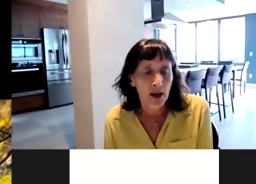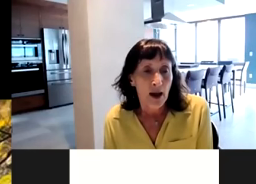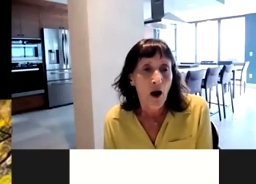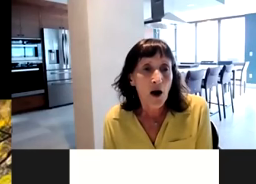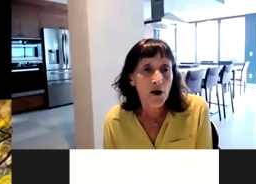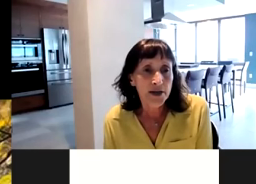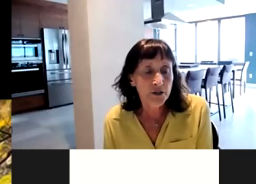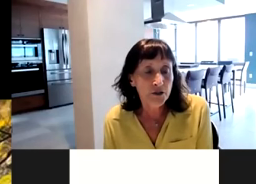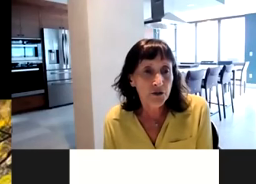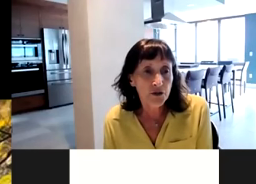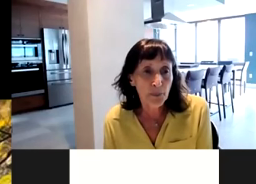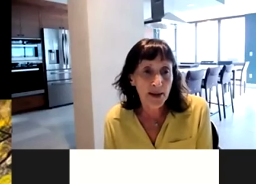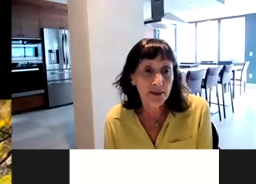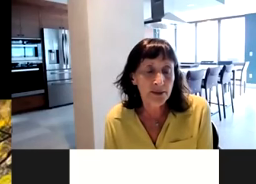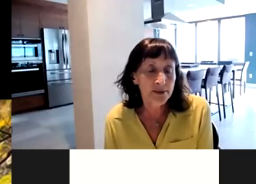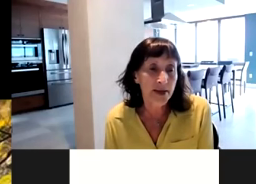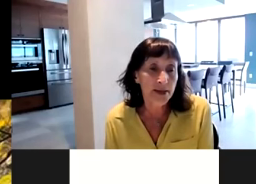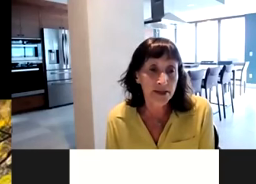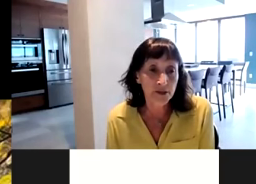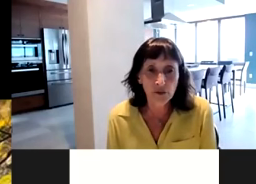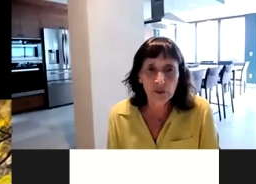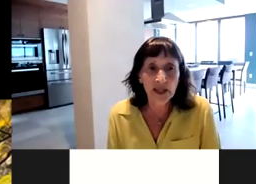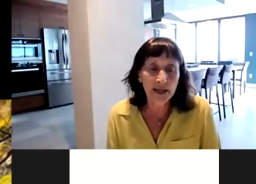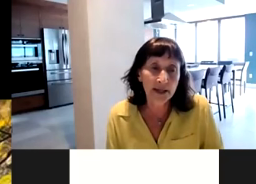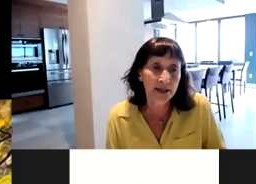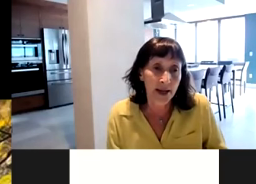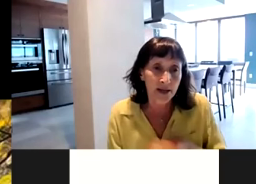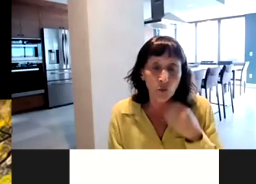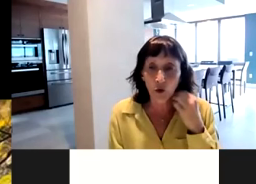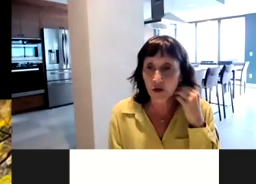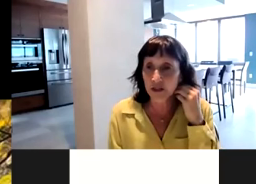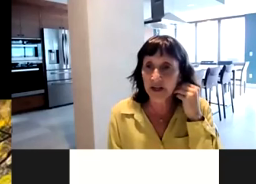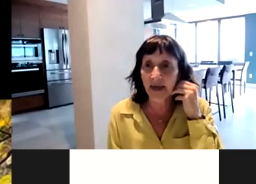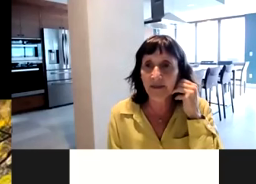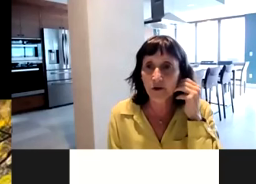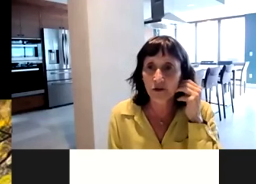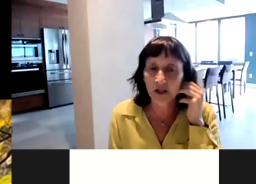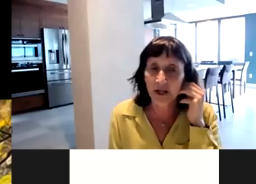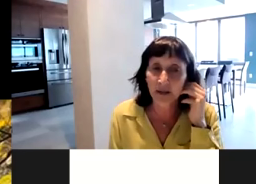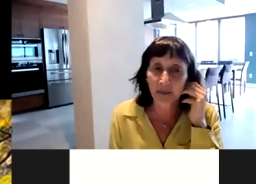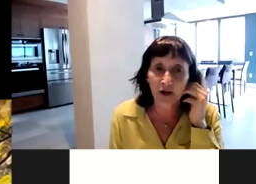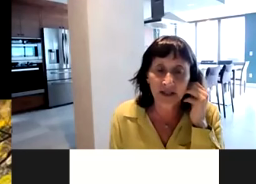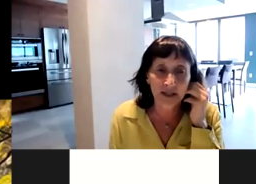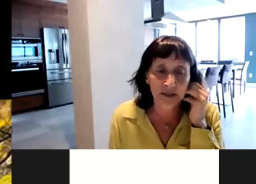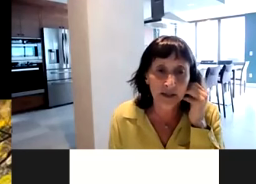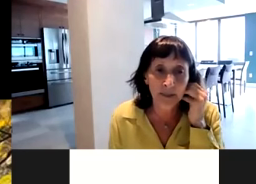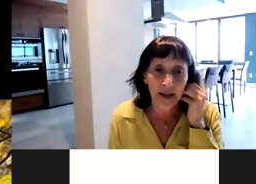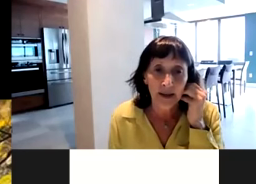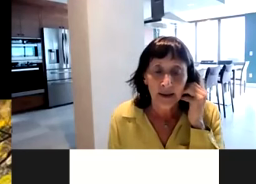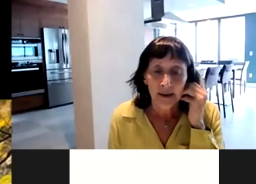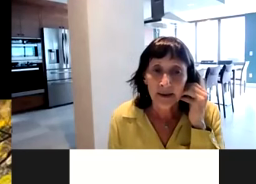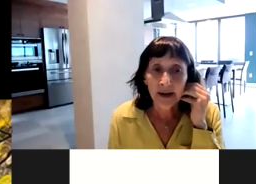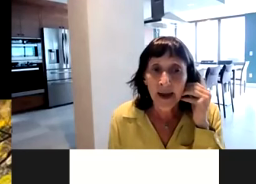systems are interdependent and interrelated and work together to keep our